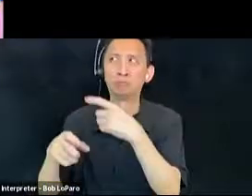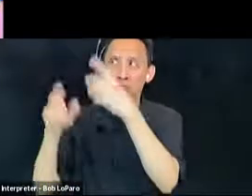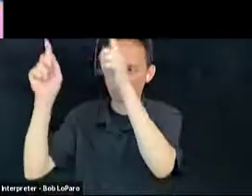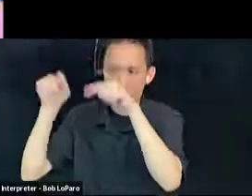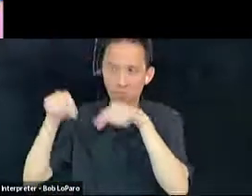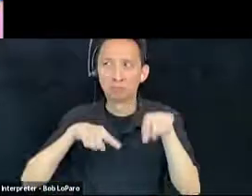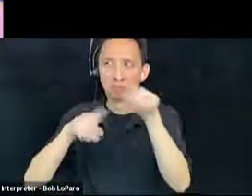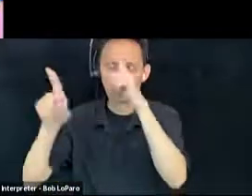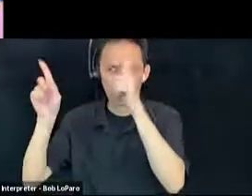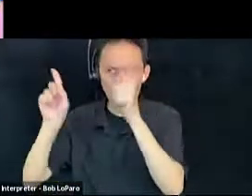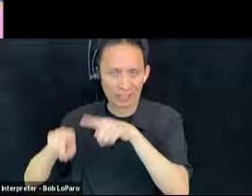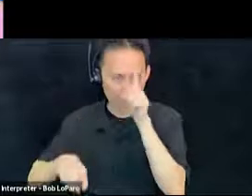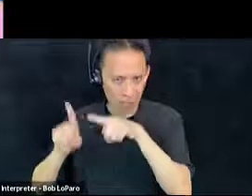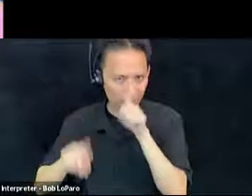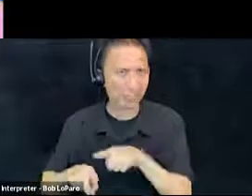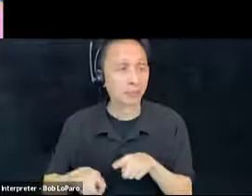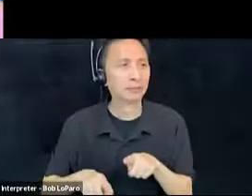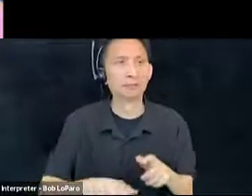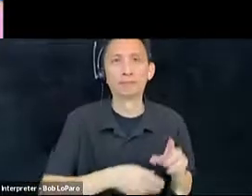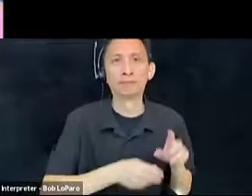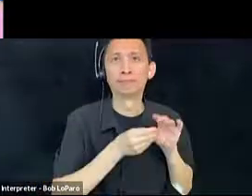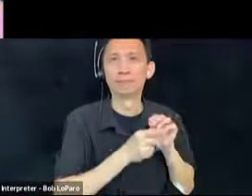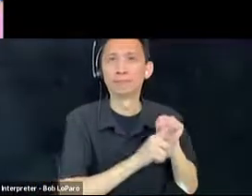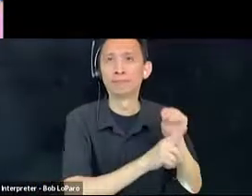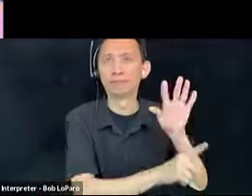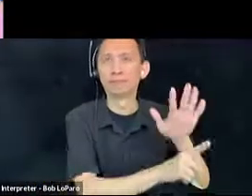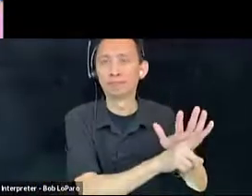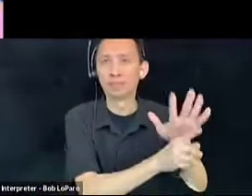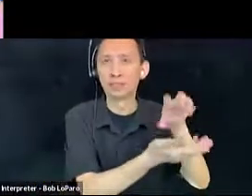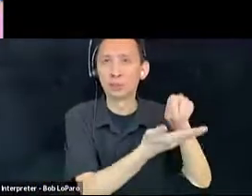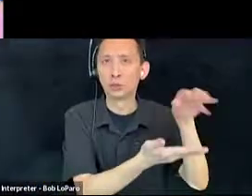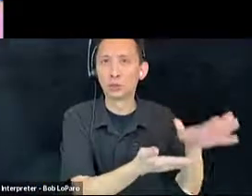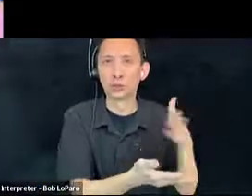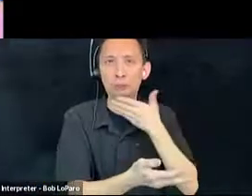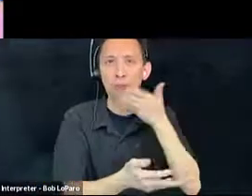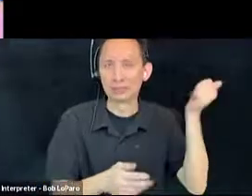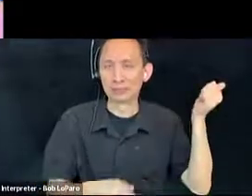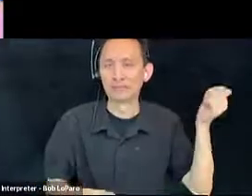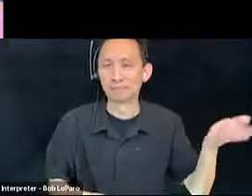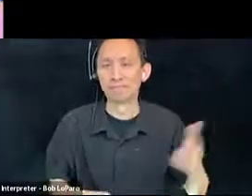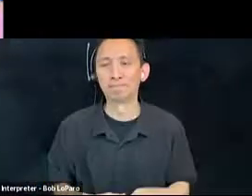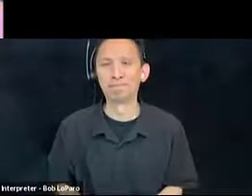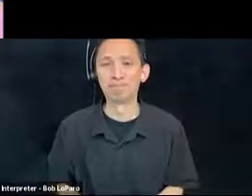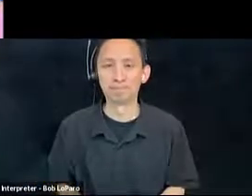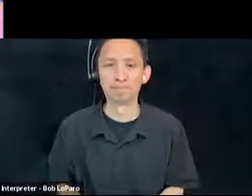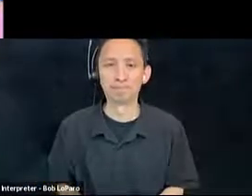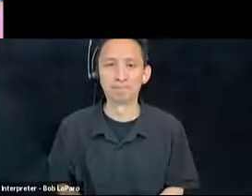the same way using language and information that's accessible for that child as they're building those connections.